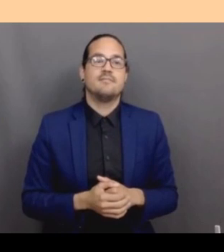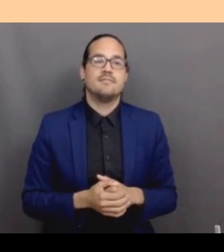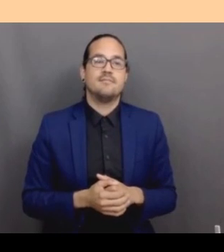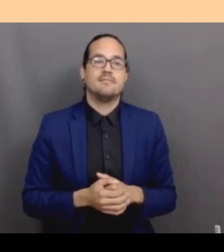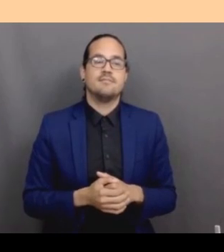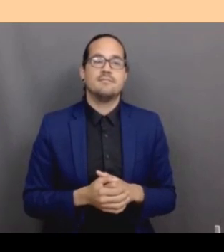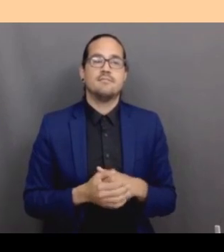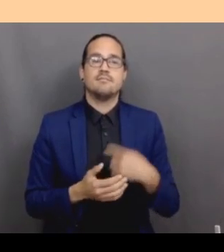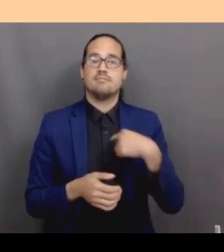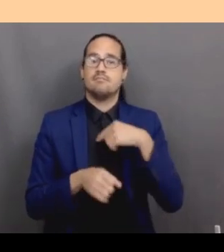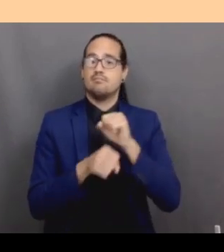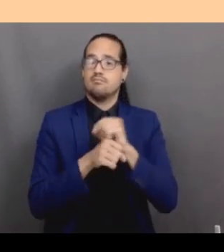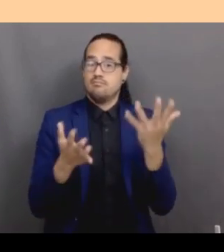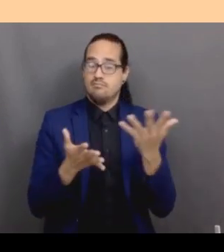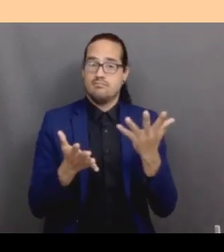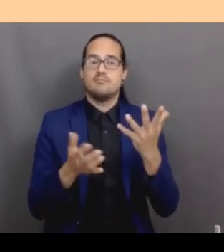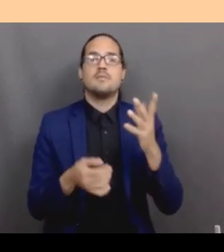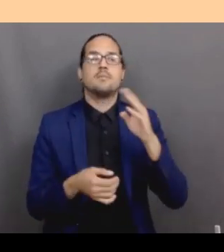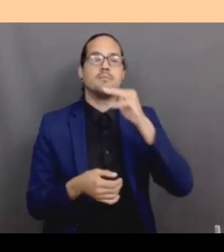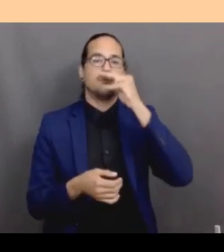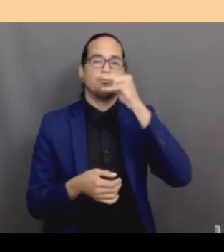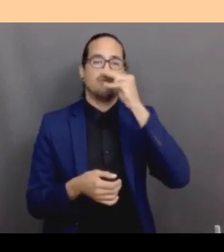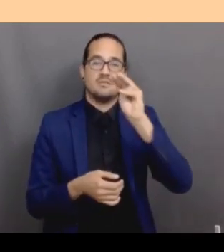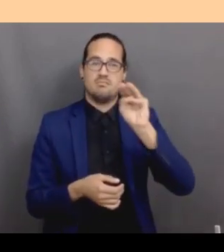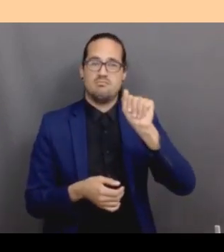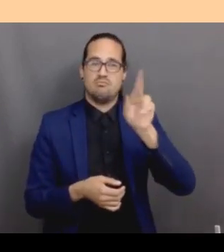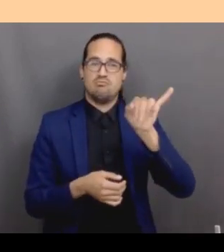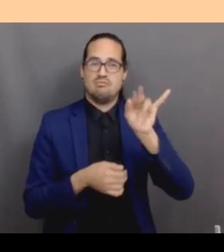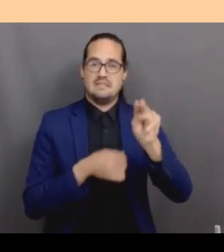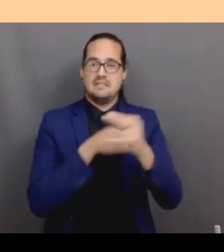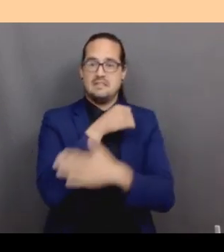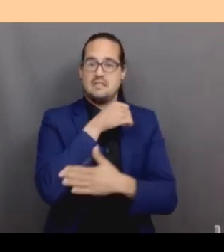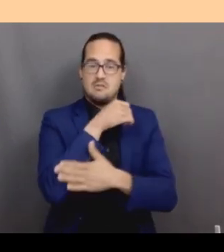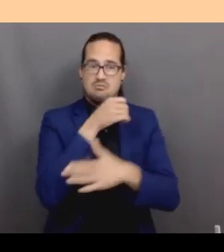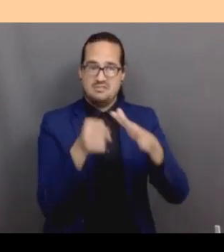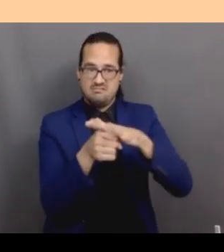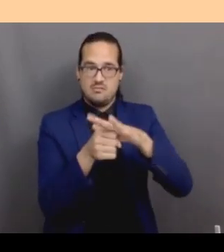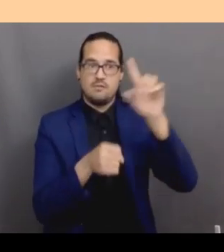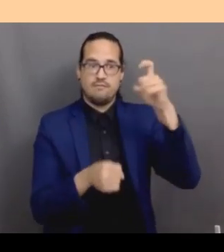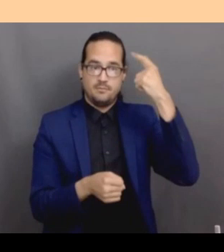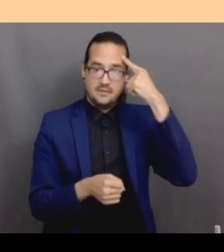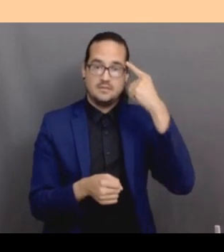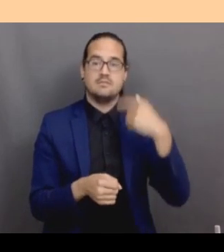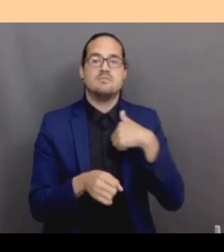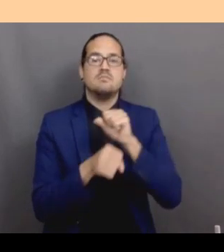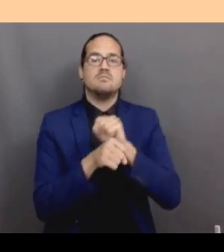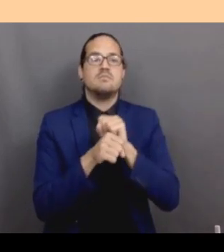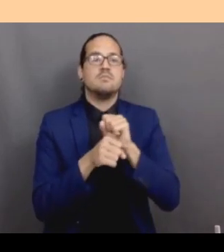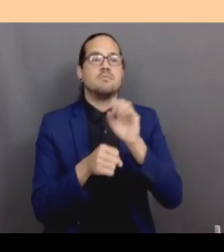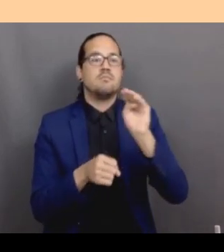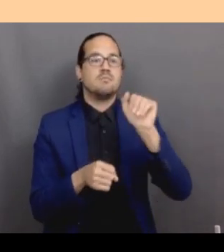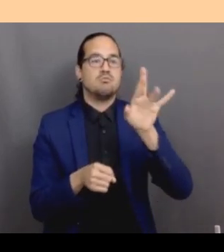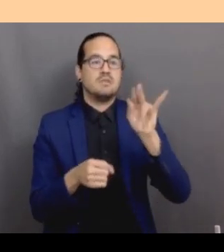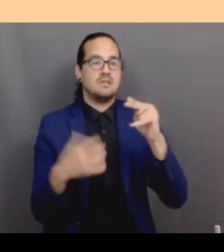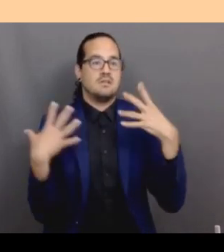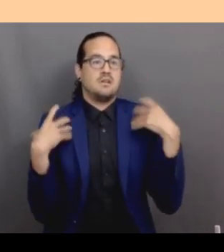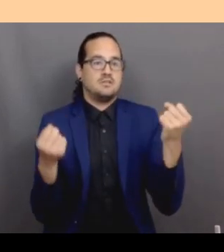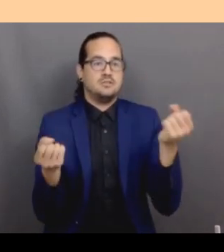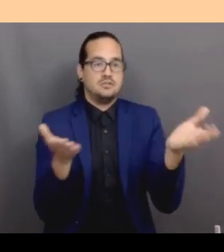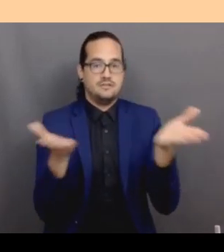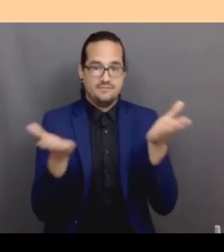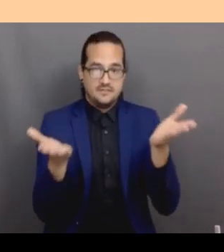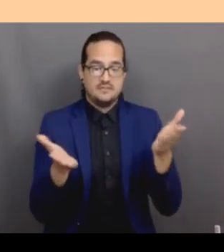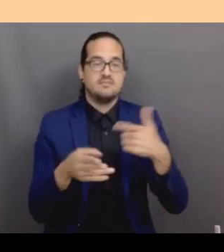Human Services. I'm Lainey Hendricks, Public Information Officer, and I'm pleased to be your moderator this evening. Well, the time